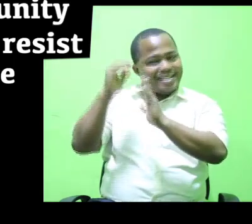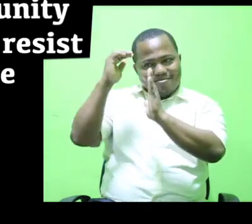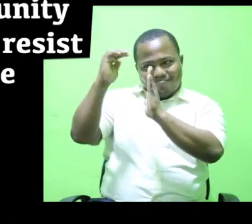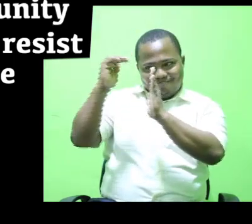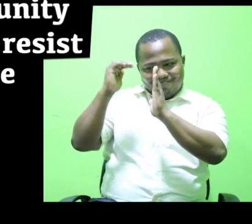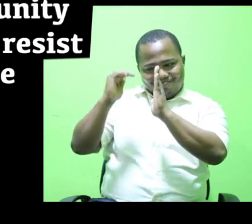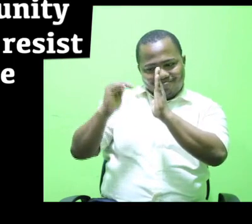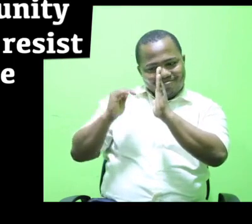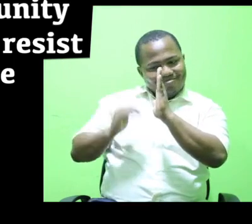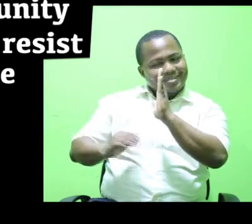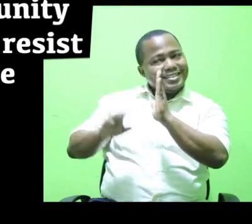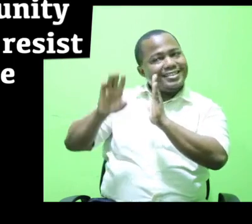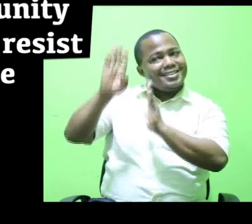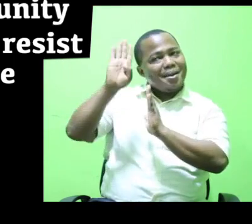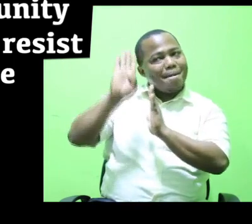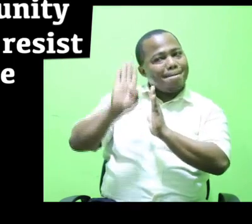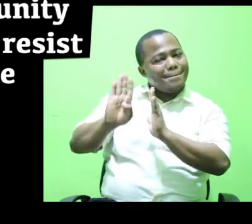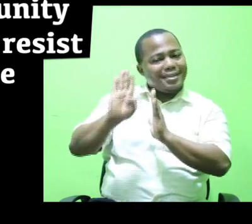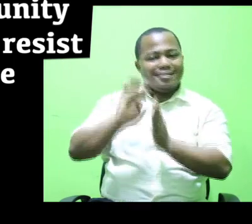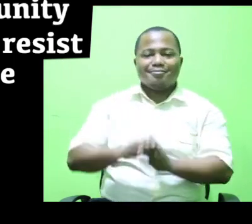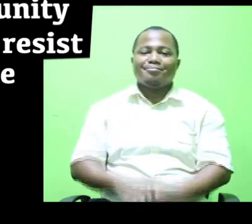items in list B.